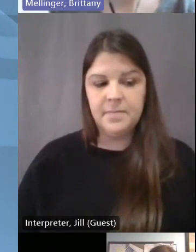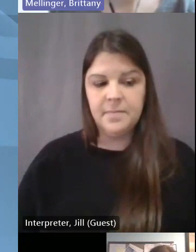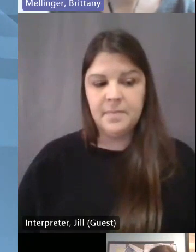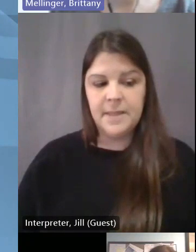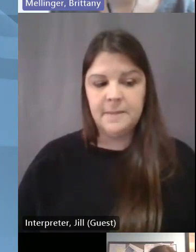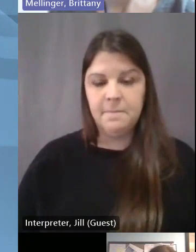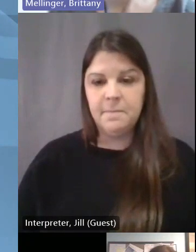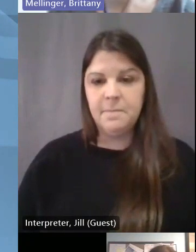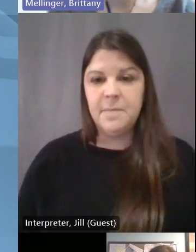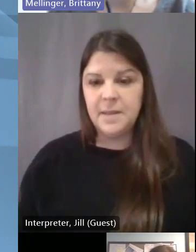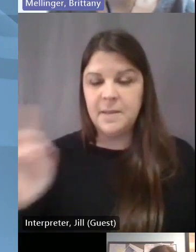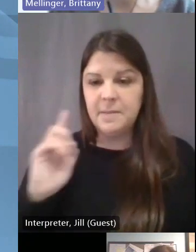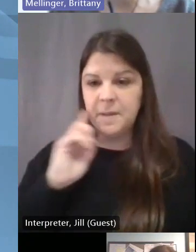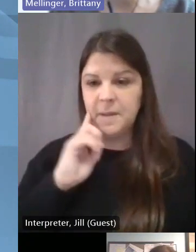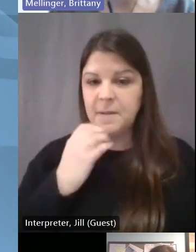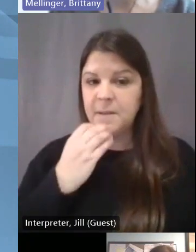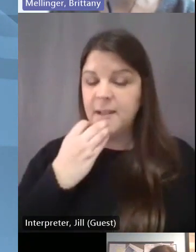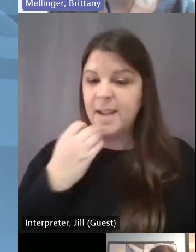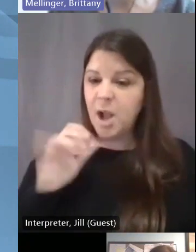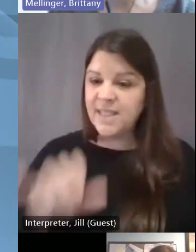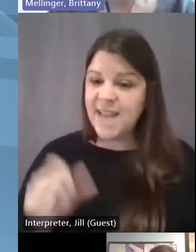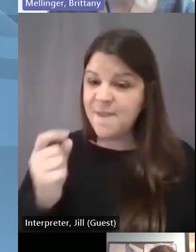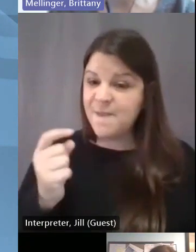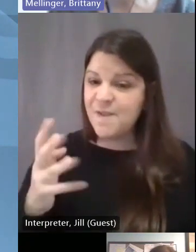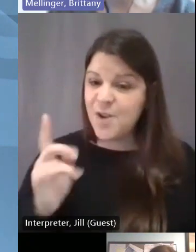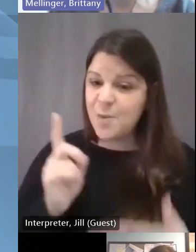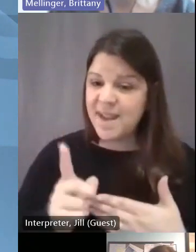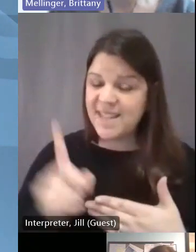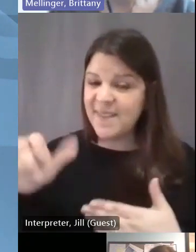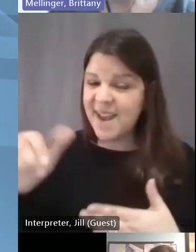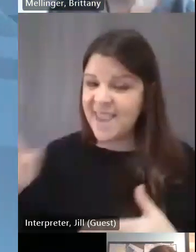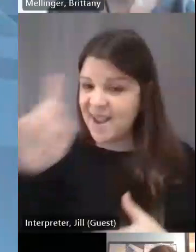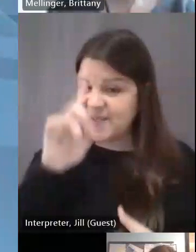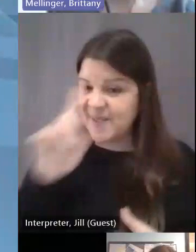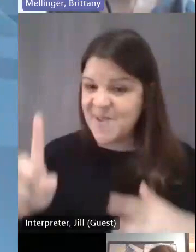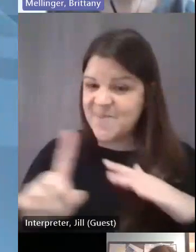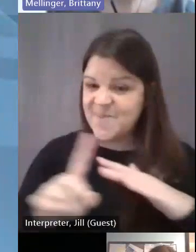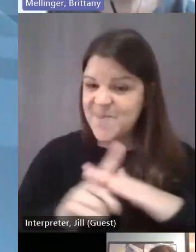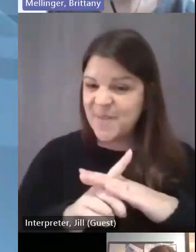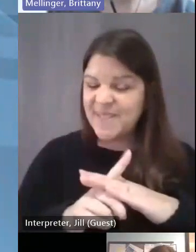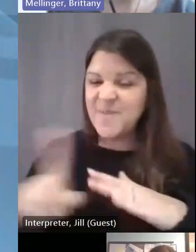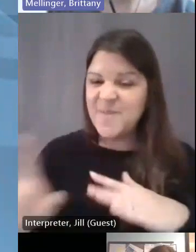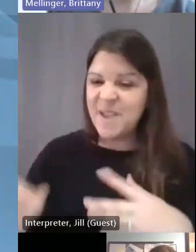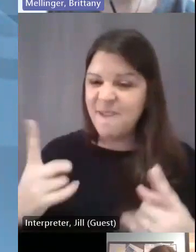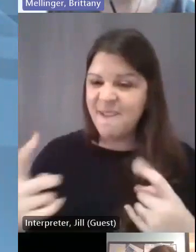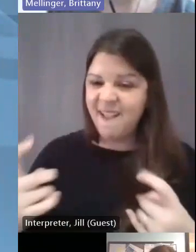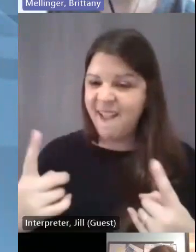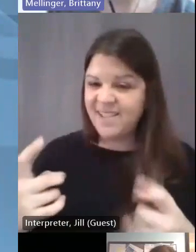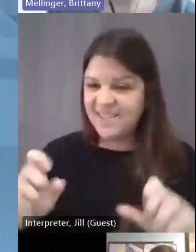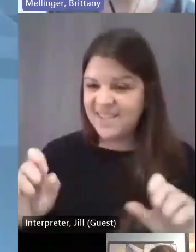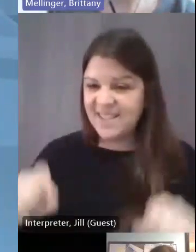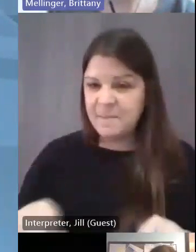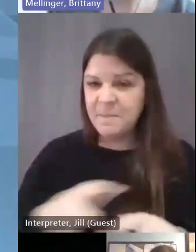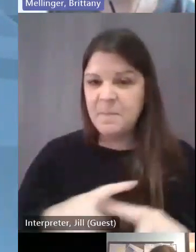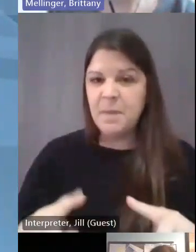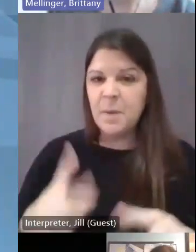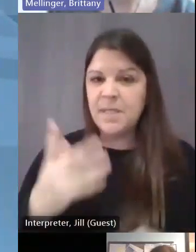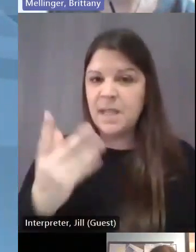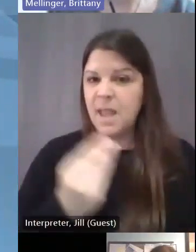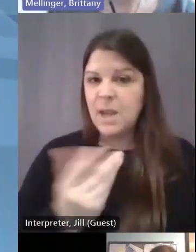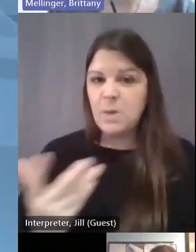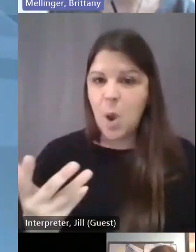I'll hang out here for an additional couple minutes just in case anyone has anything that comes to mind, but I do want to let you